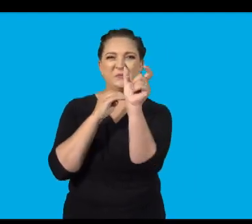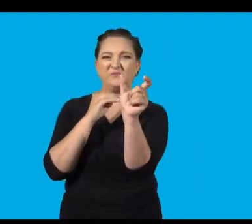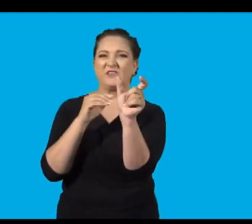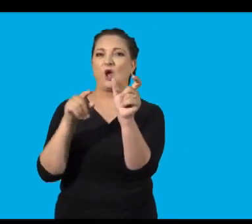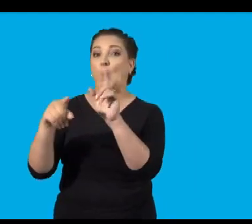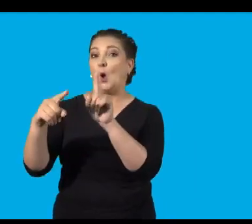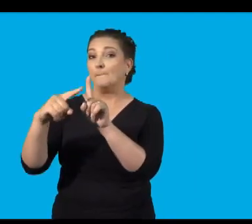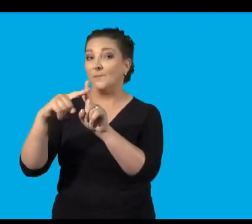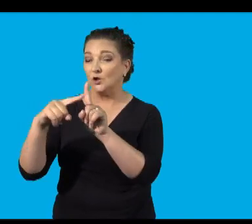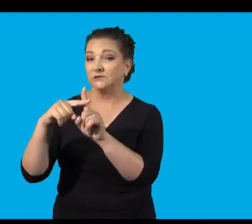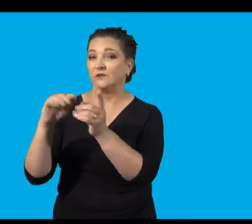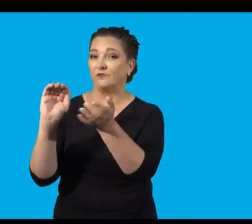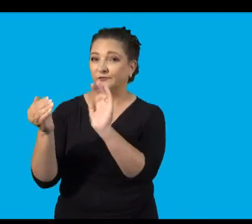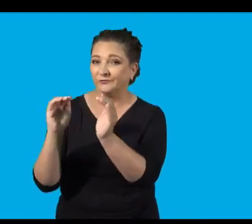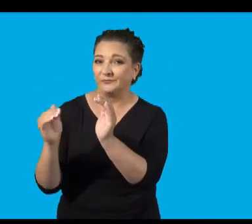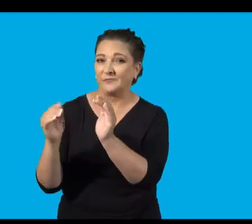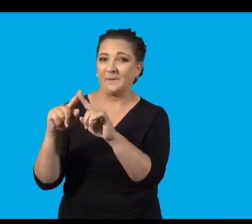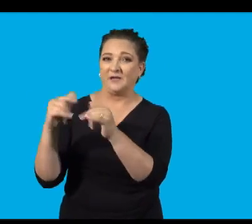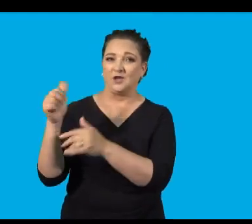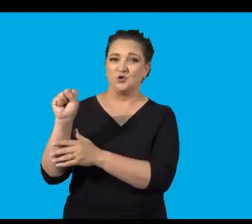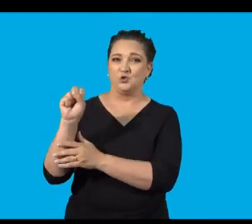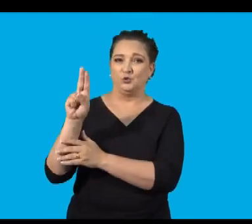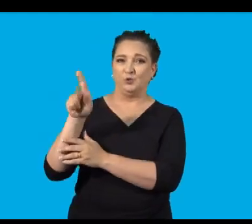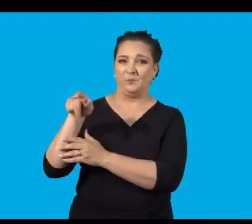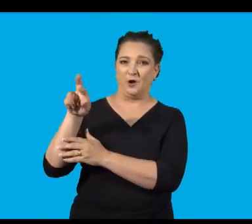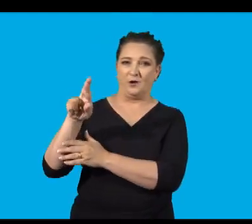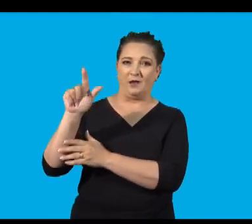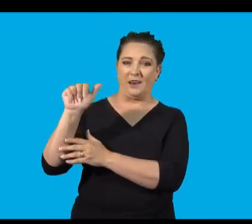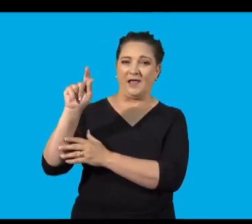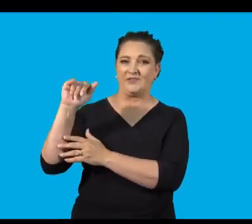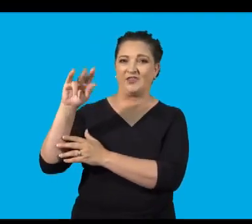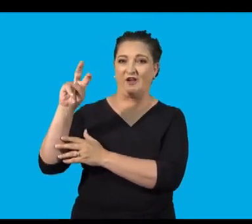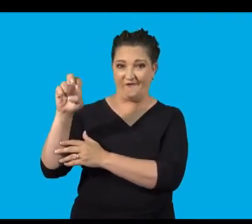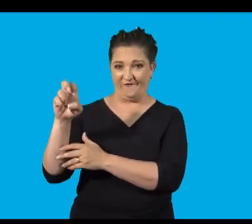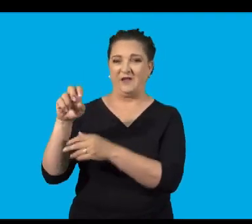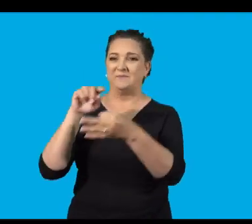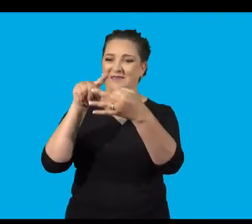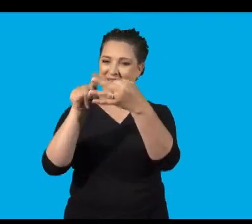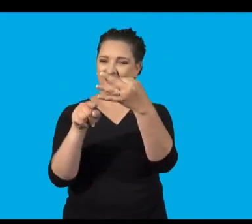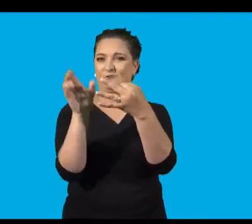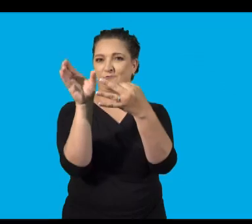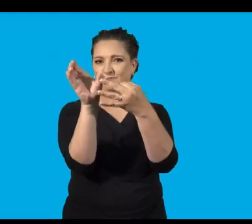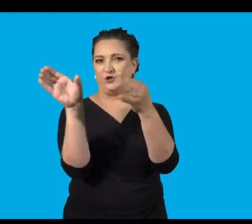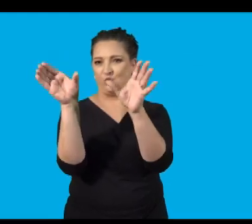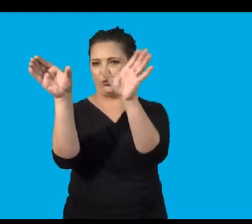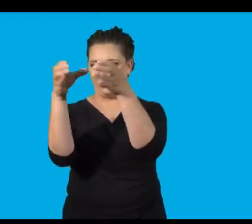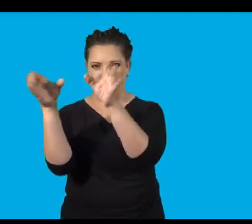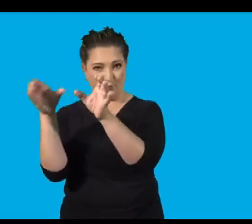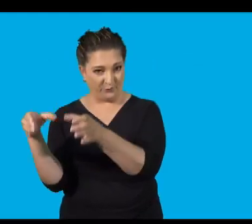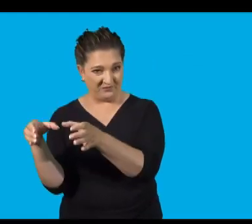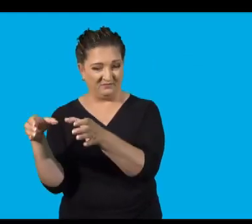the positive, comparative, and superlative. Now remember, there are three categories in which we are going